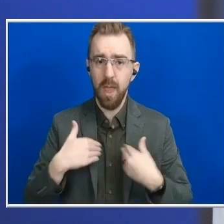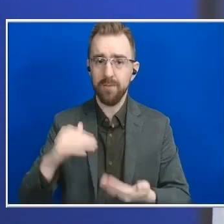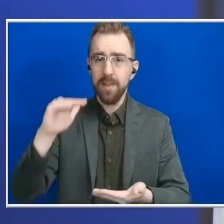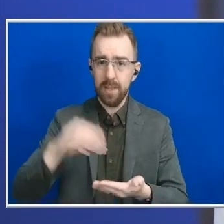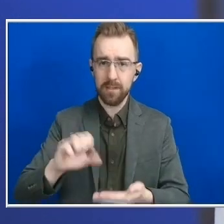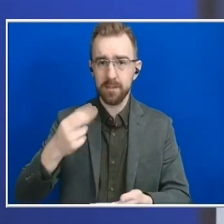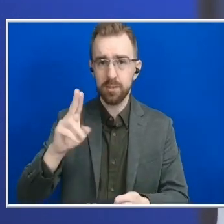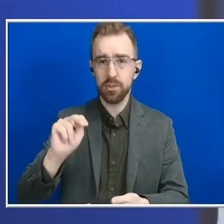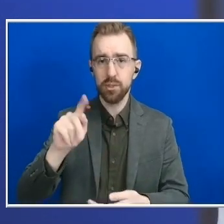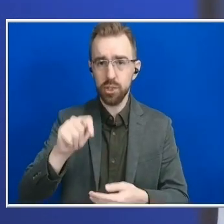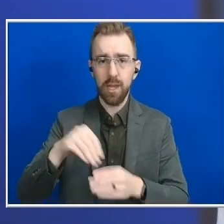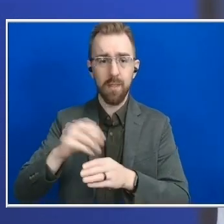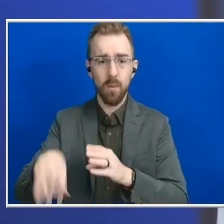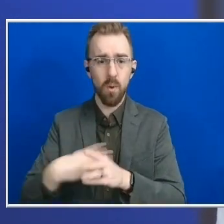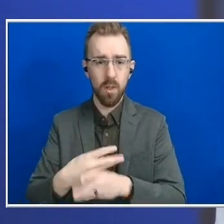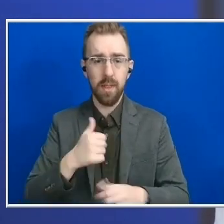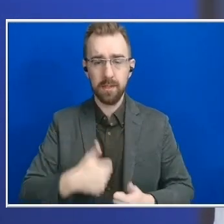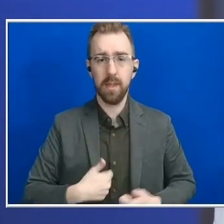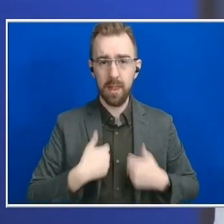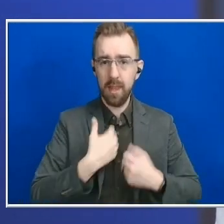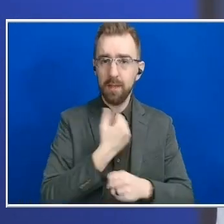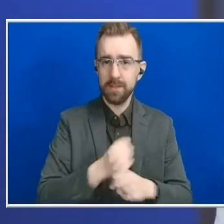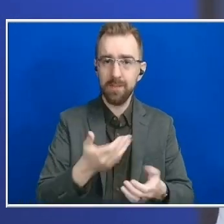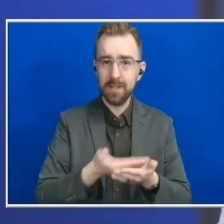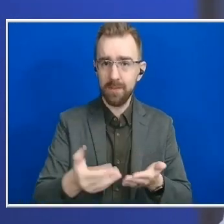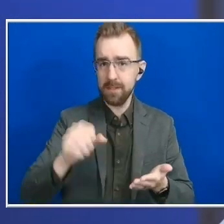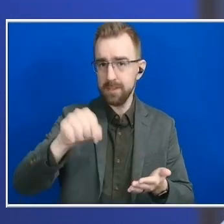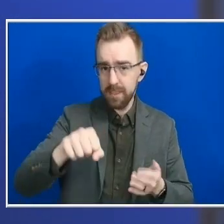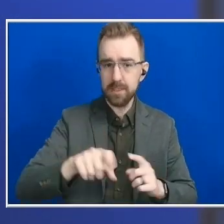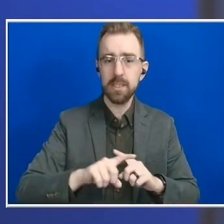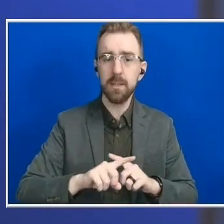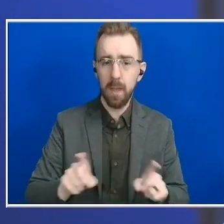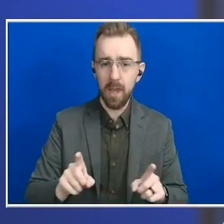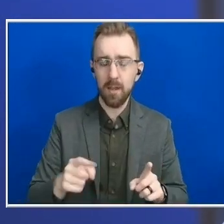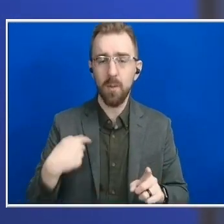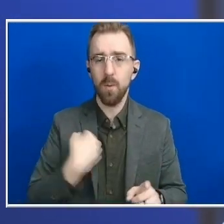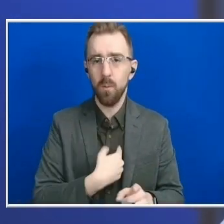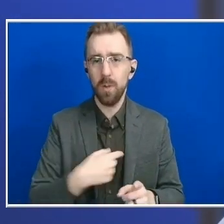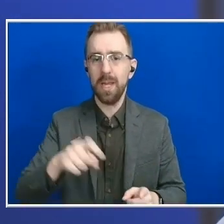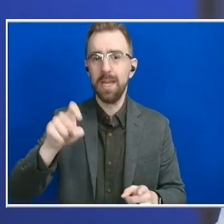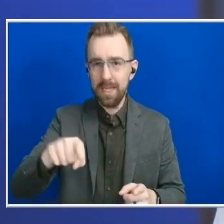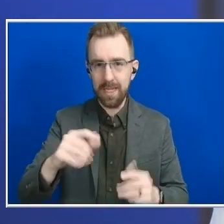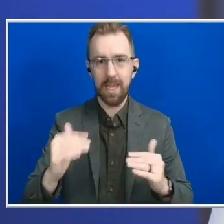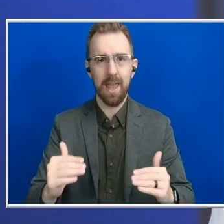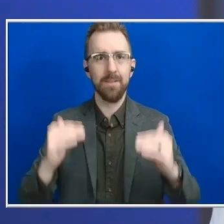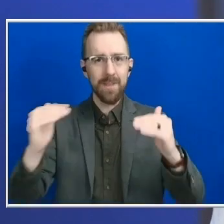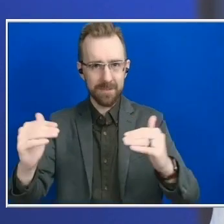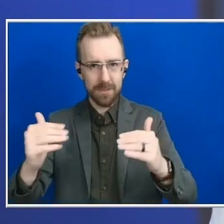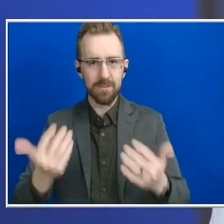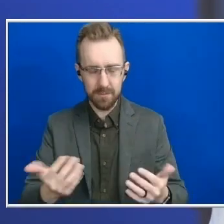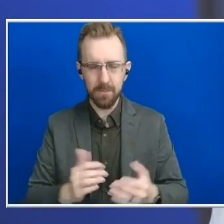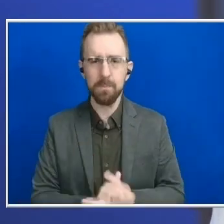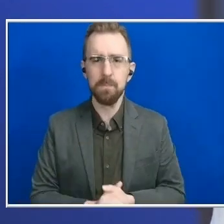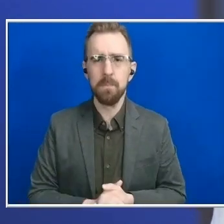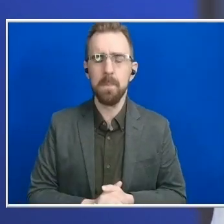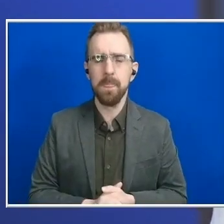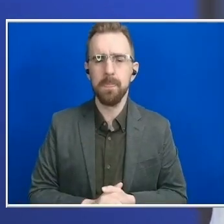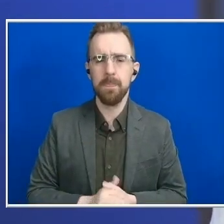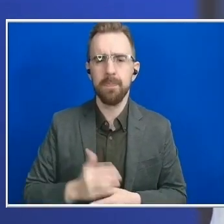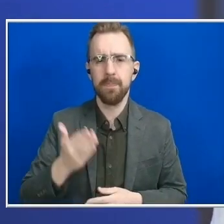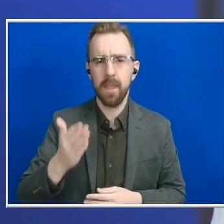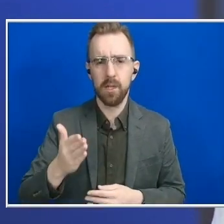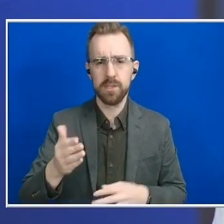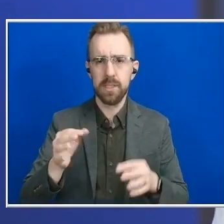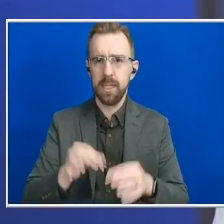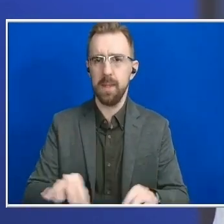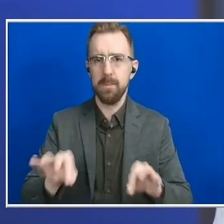is a life-saving device, but we need advancement. And there's important optimism